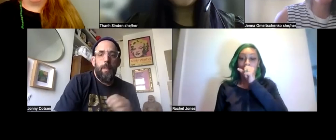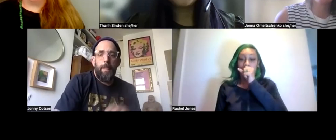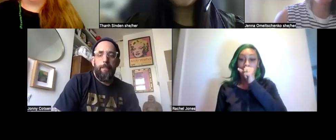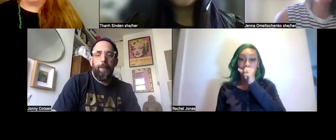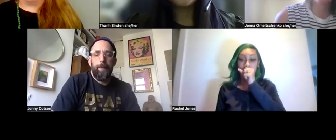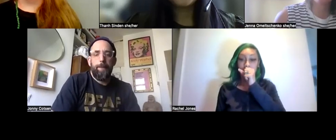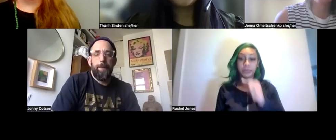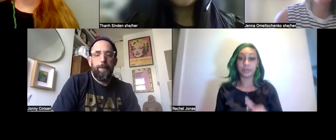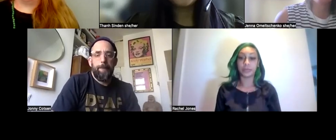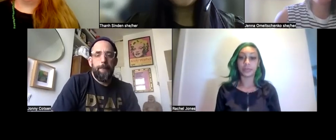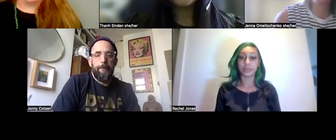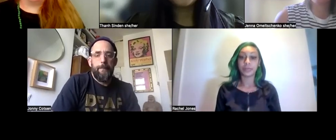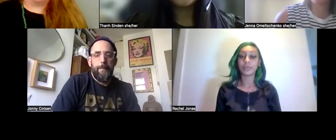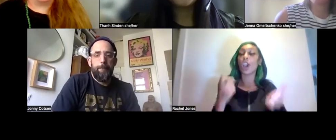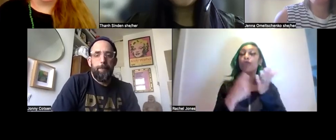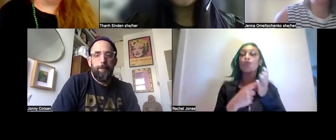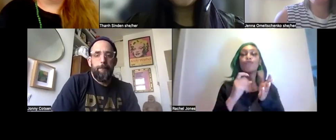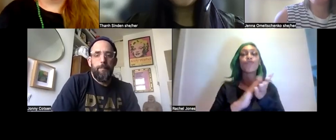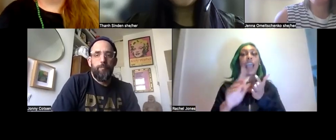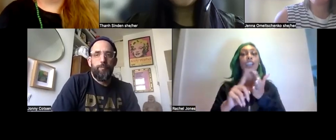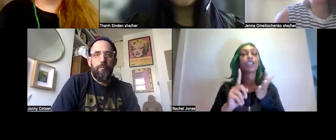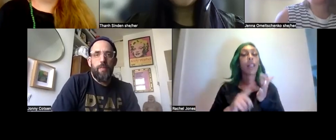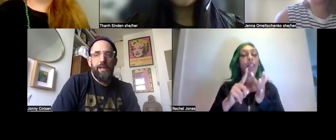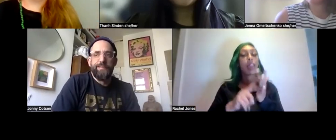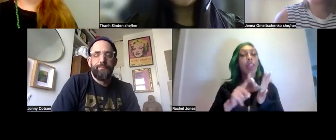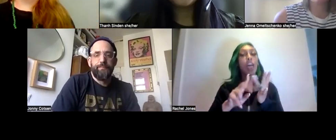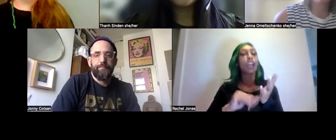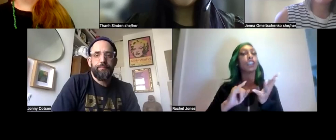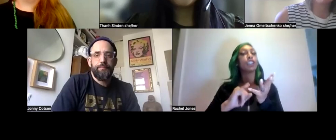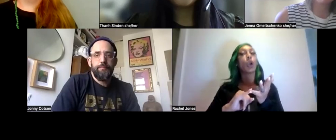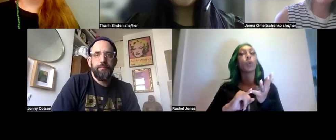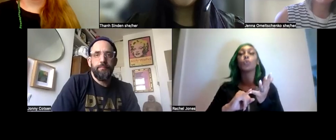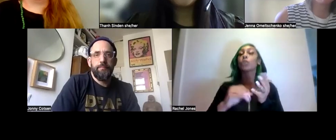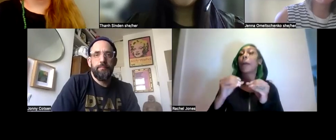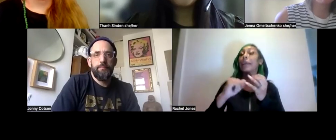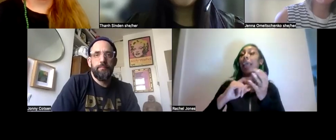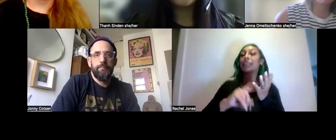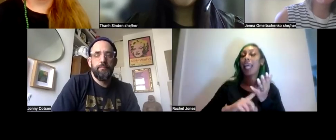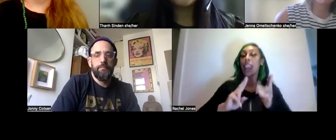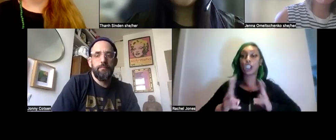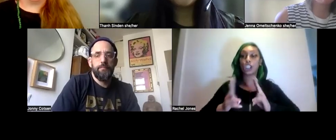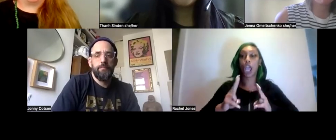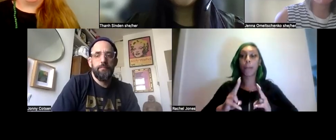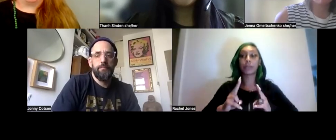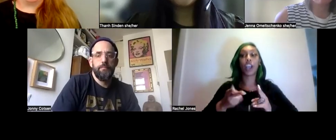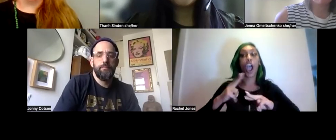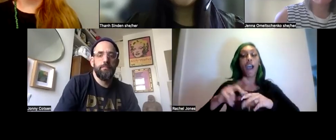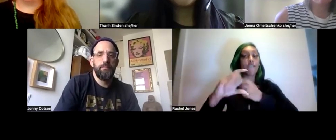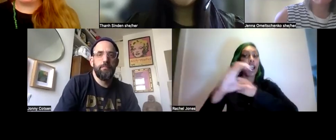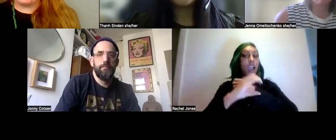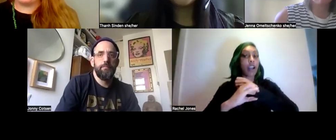We have Rachel Jones providing BSL today from the Interpreters of Colour Network.